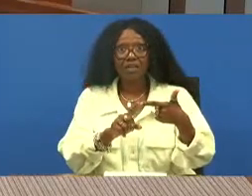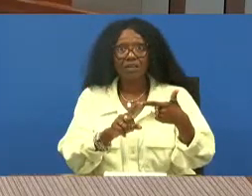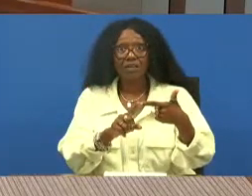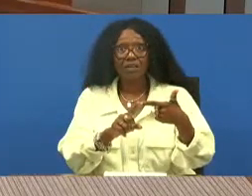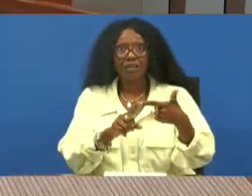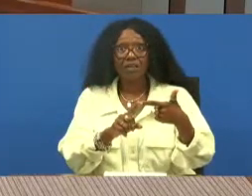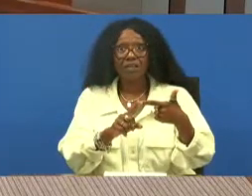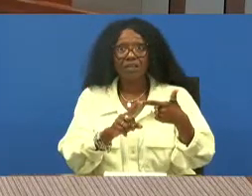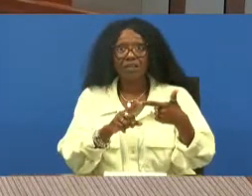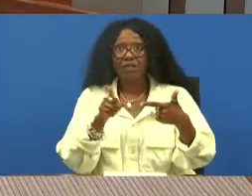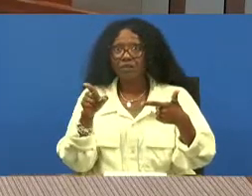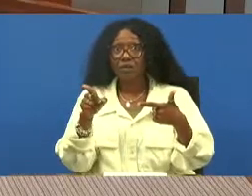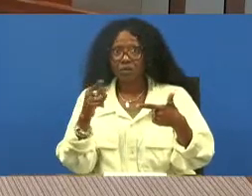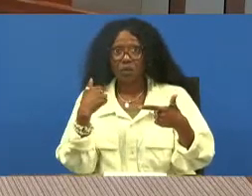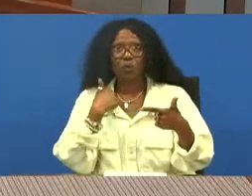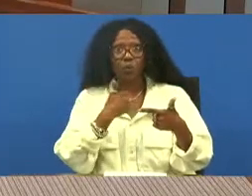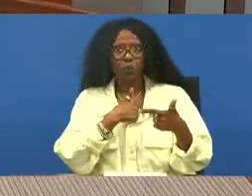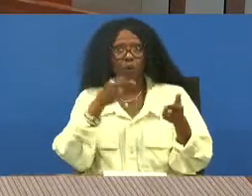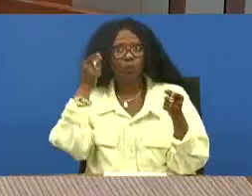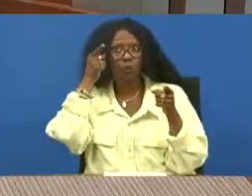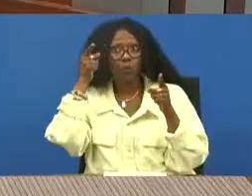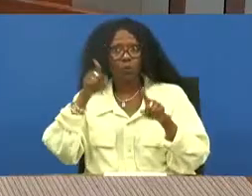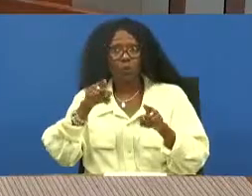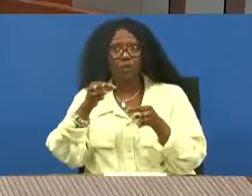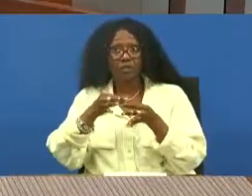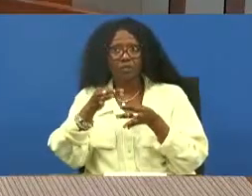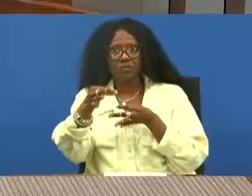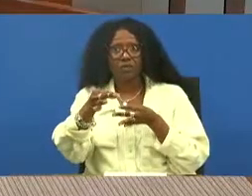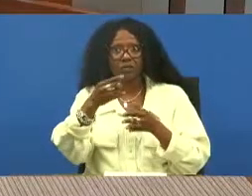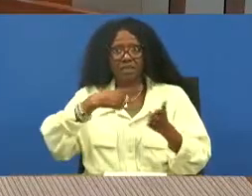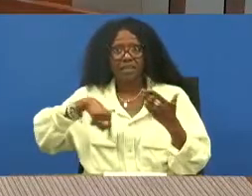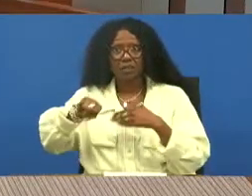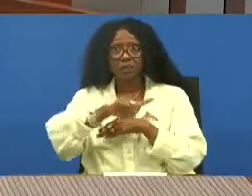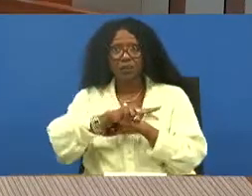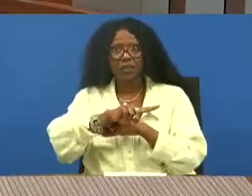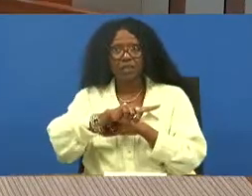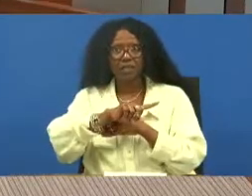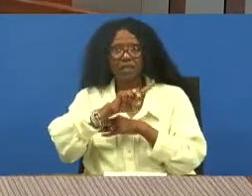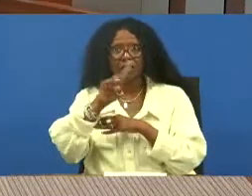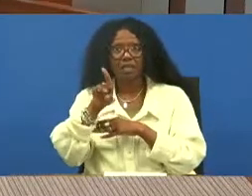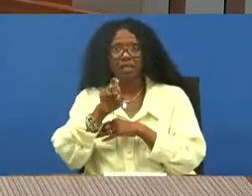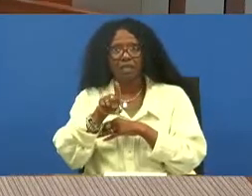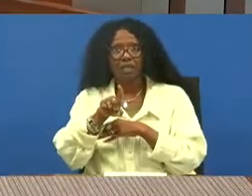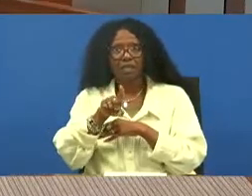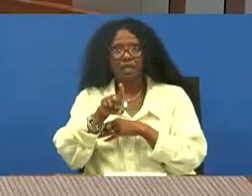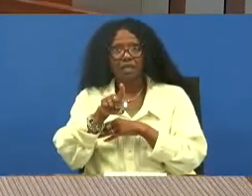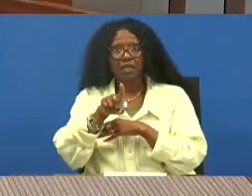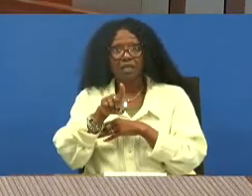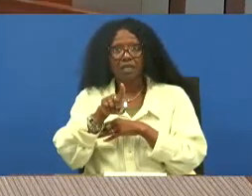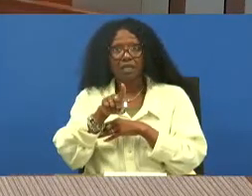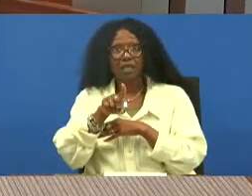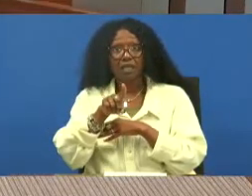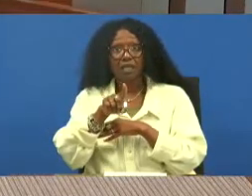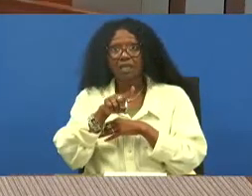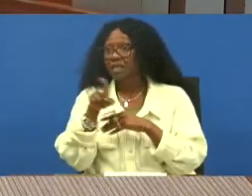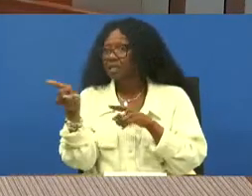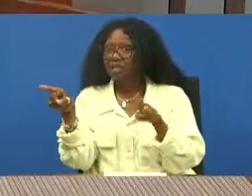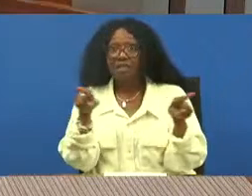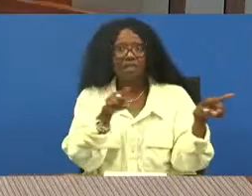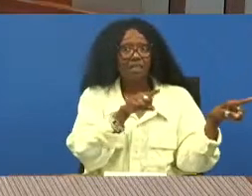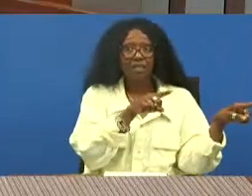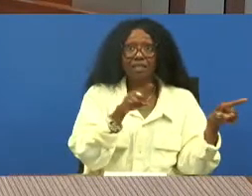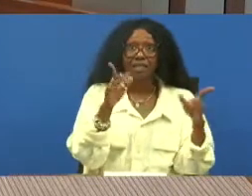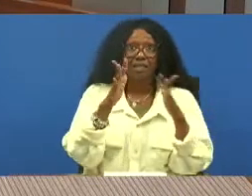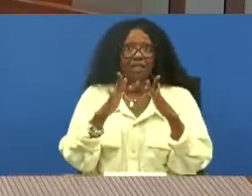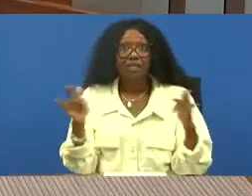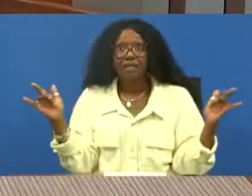and unanimous votes to defer it until next week? Is that accurate? Let's re-vote that. You want to